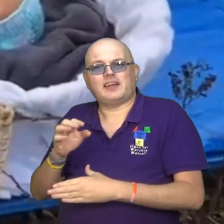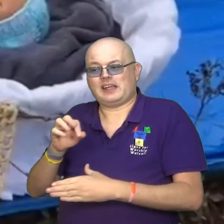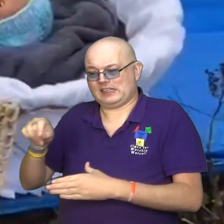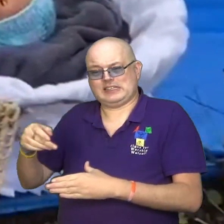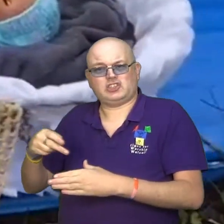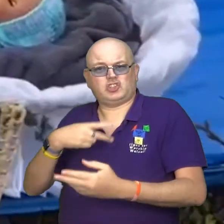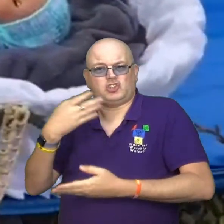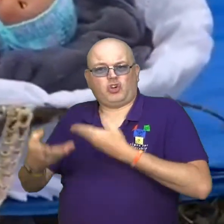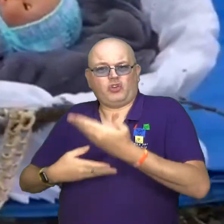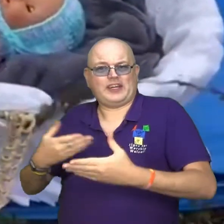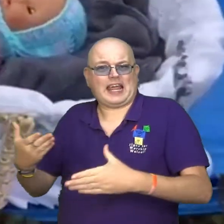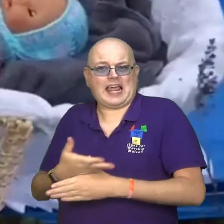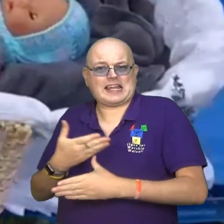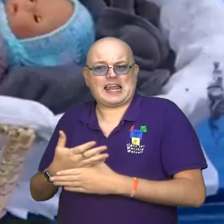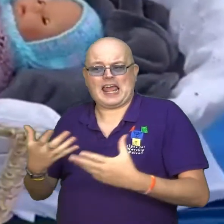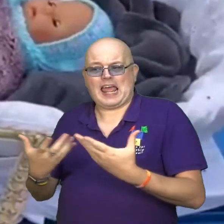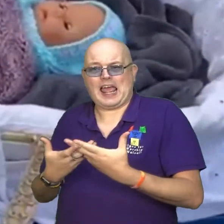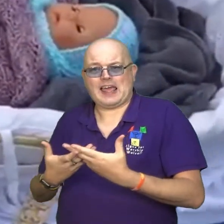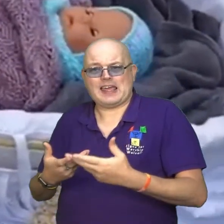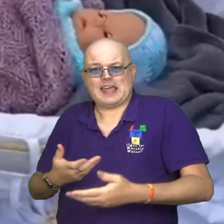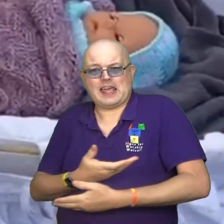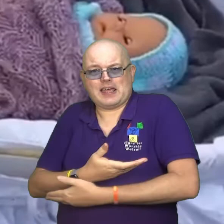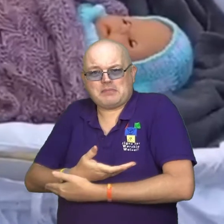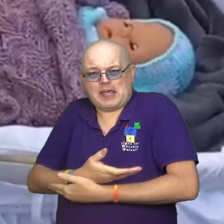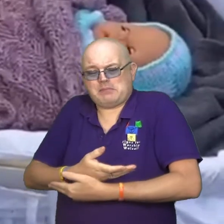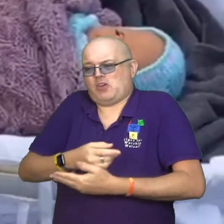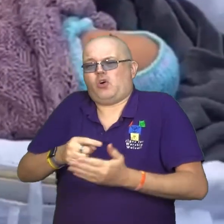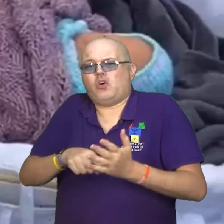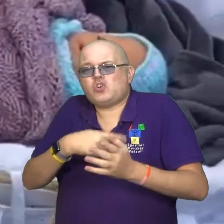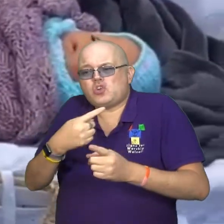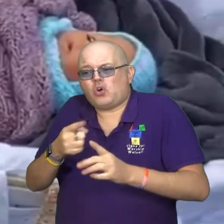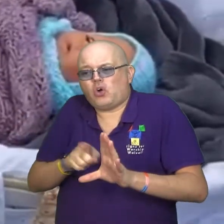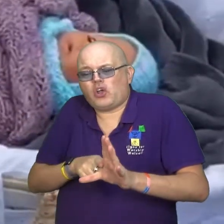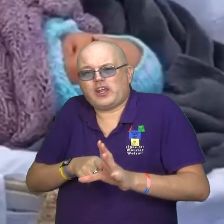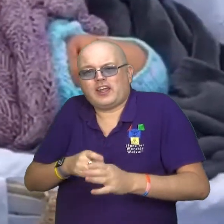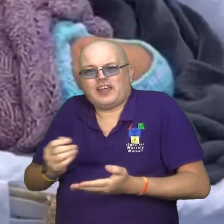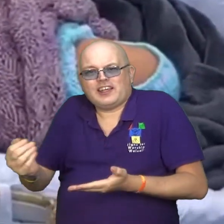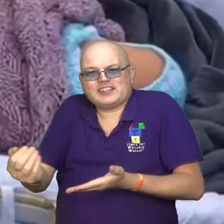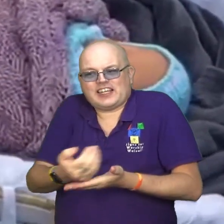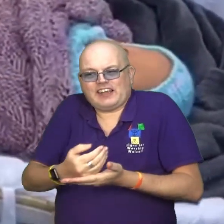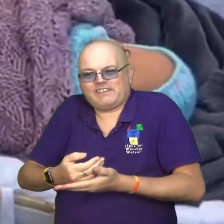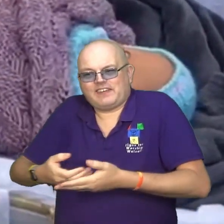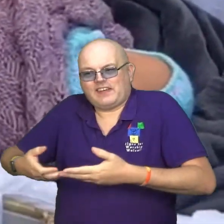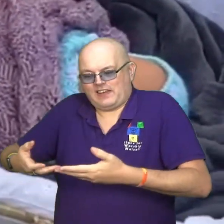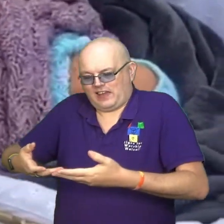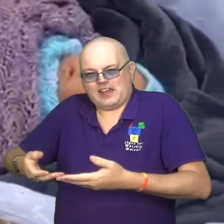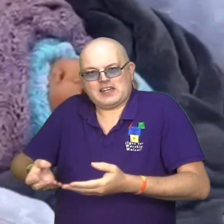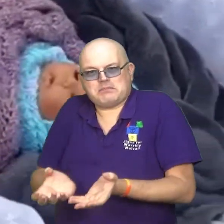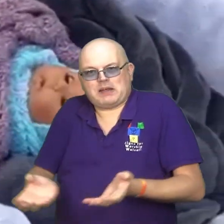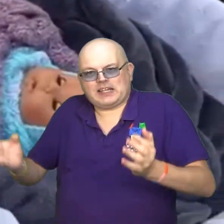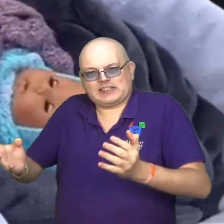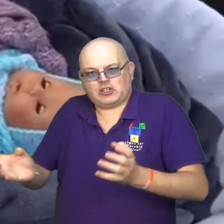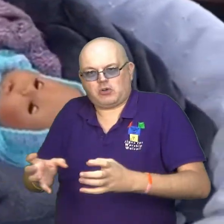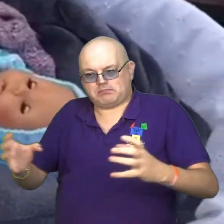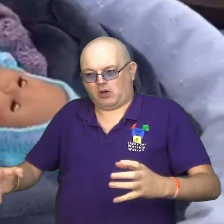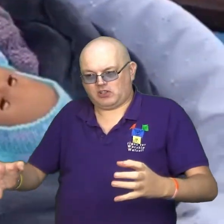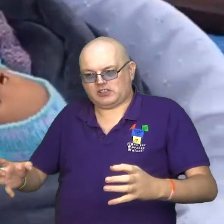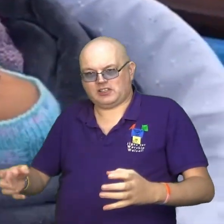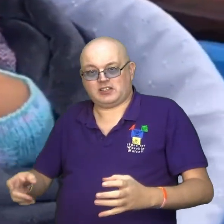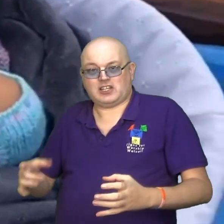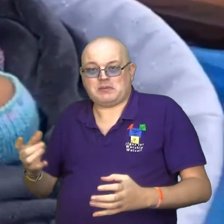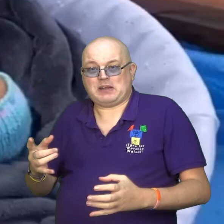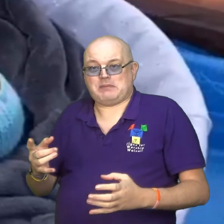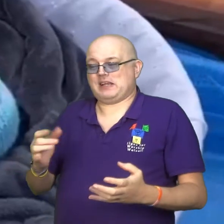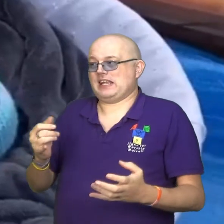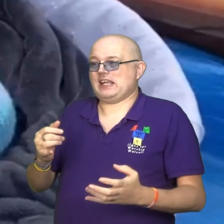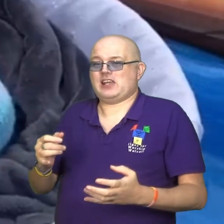could act out this story by putting a baby or another toy wrapped up safely and put in a basket or box. You